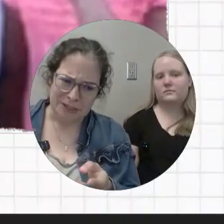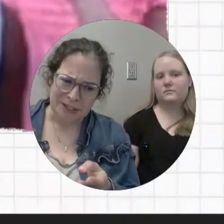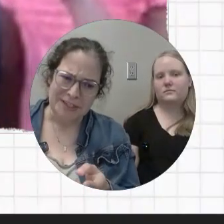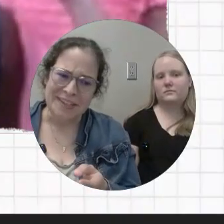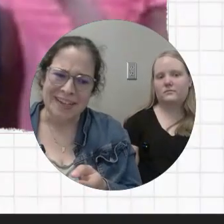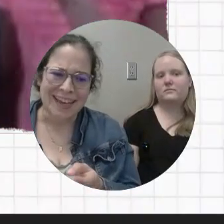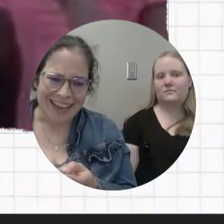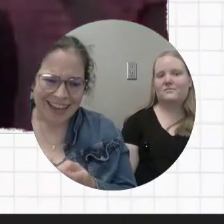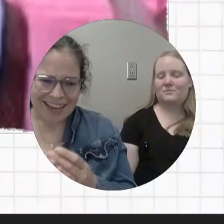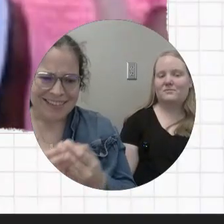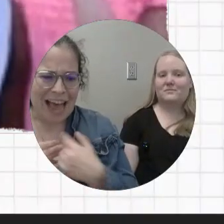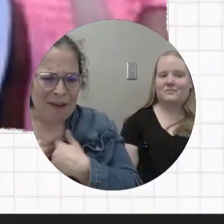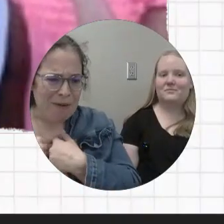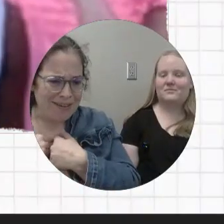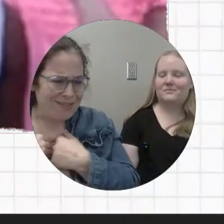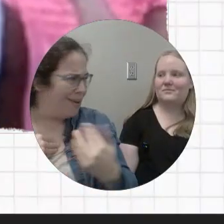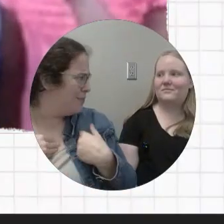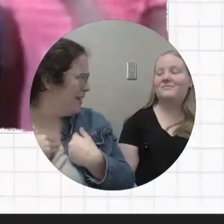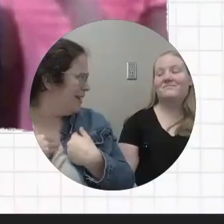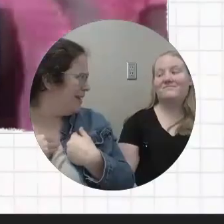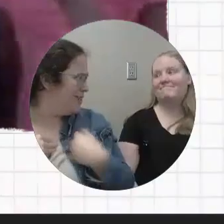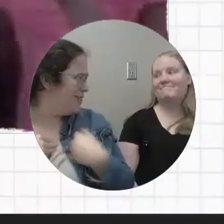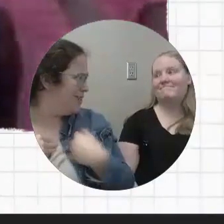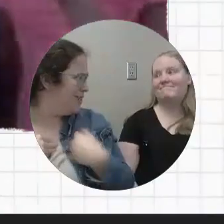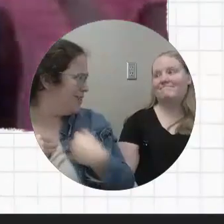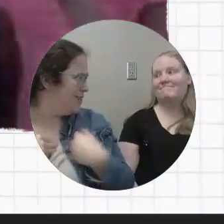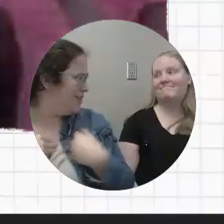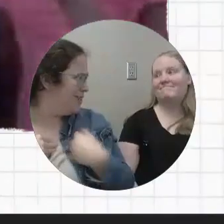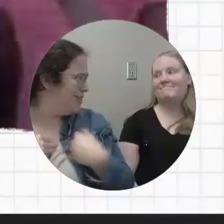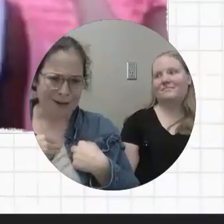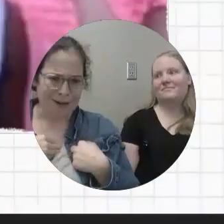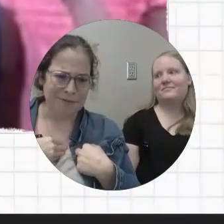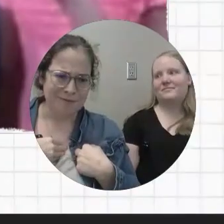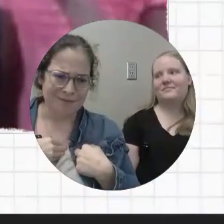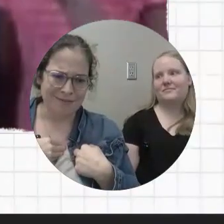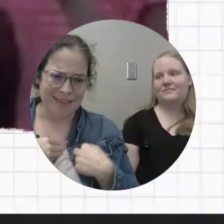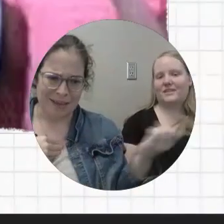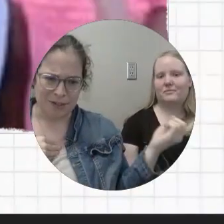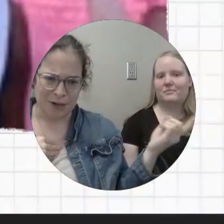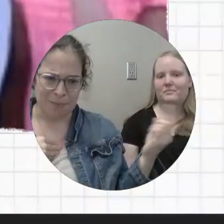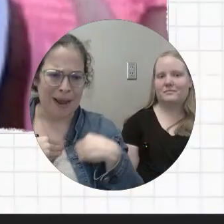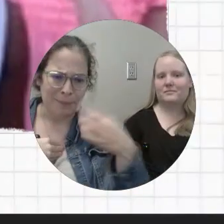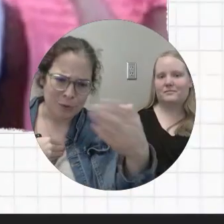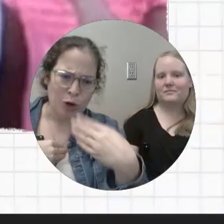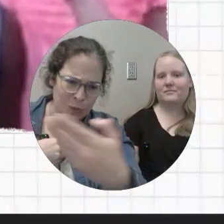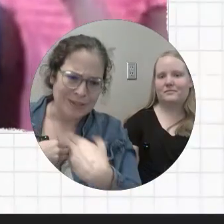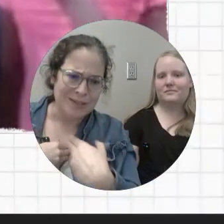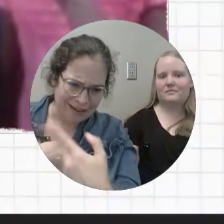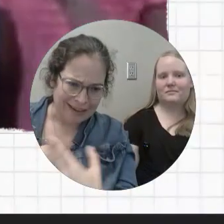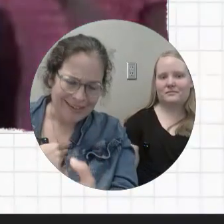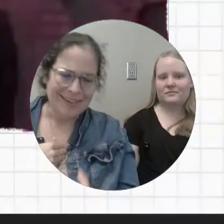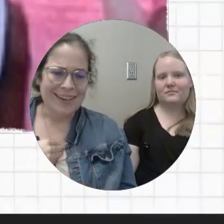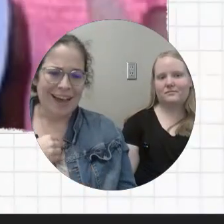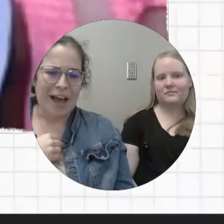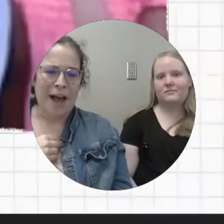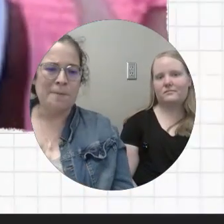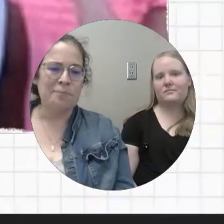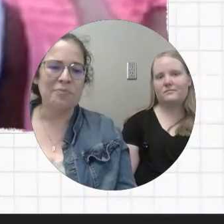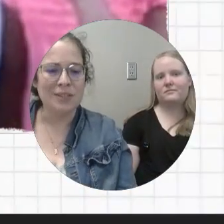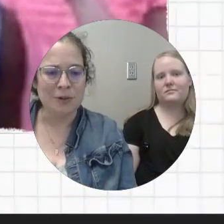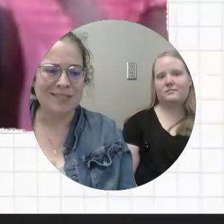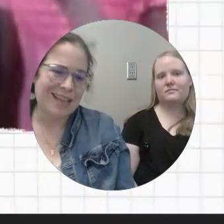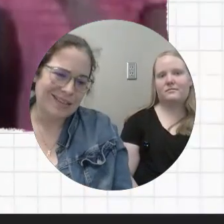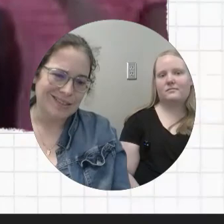interpreter instead of talking to you, then do you feel like you're having a conversation? Because I would talk to me. Don't talk to them. I'm talking to